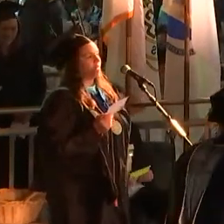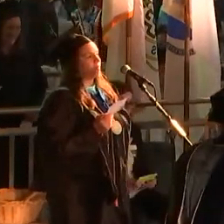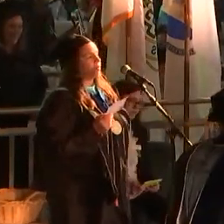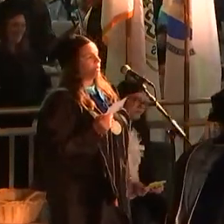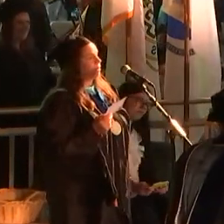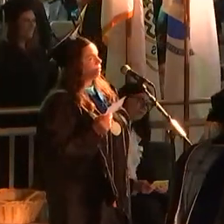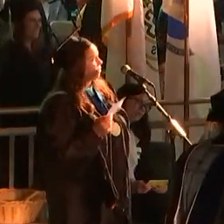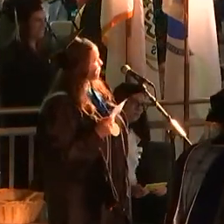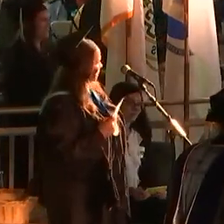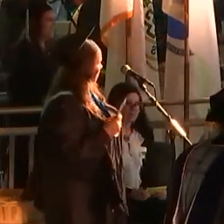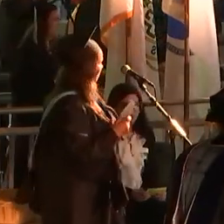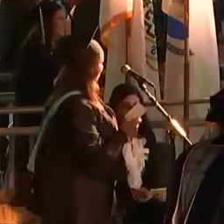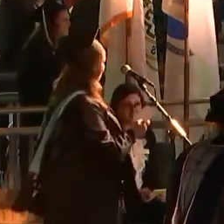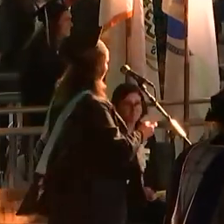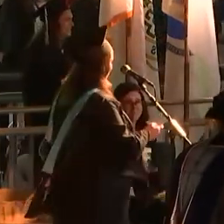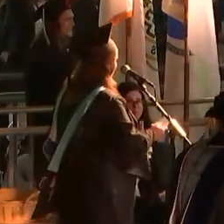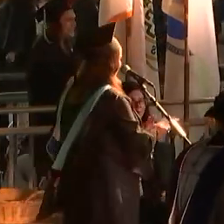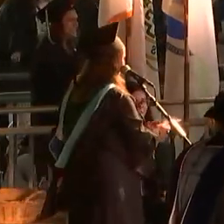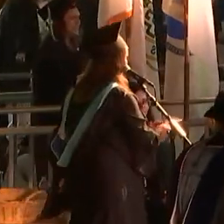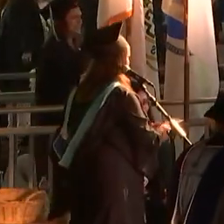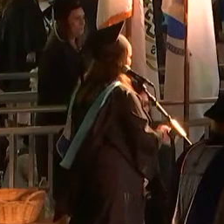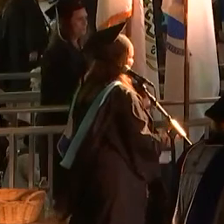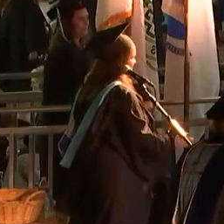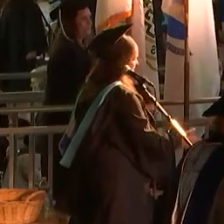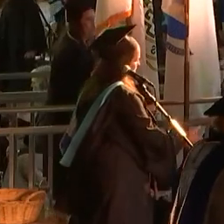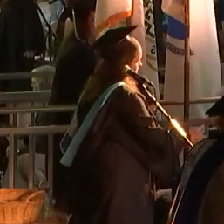Joseph A. Perez.